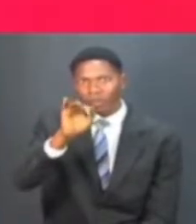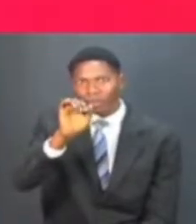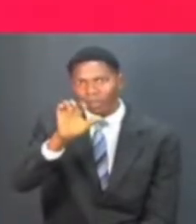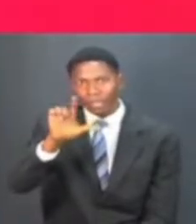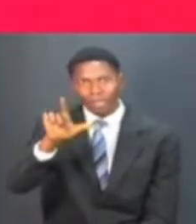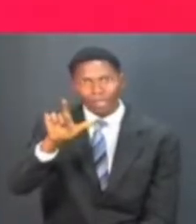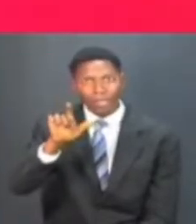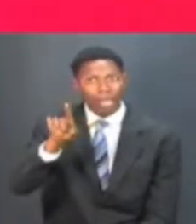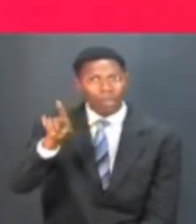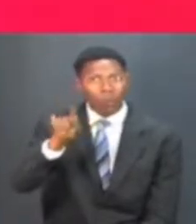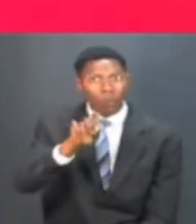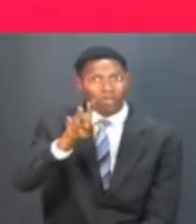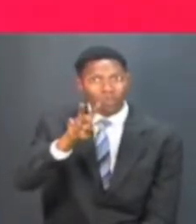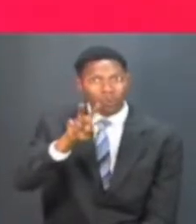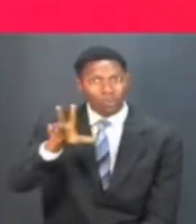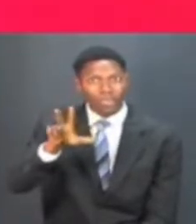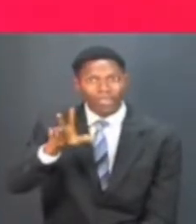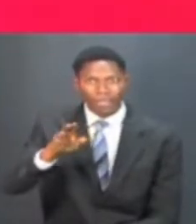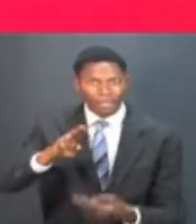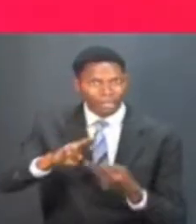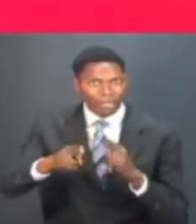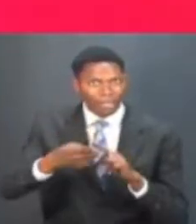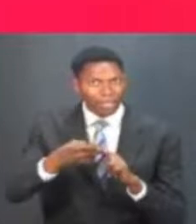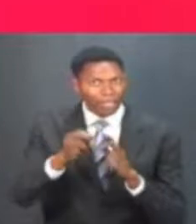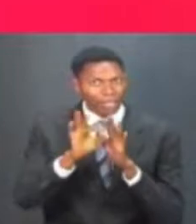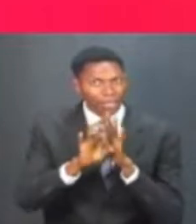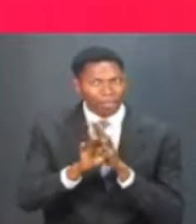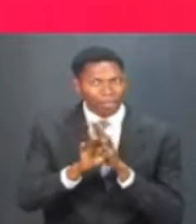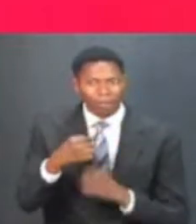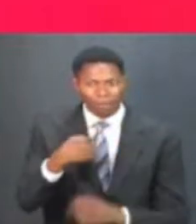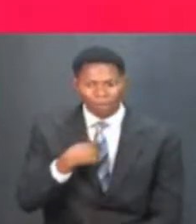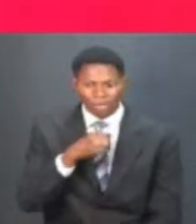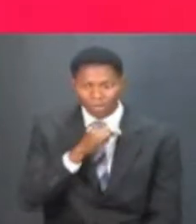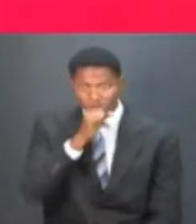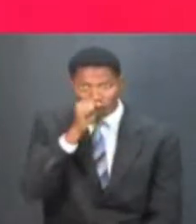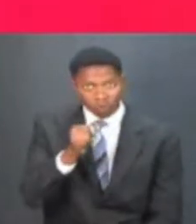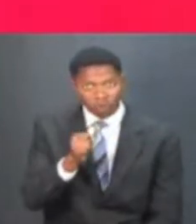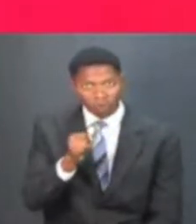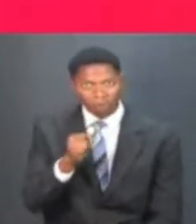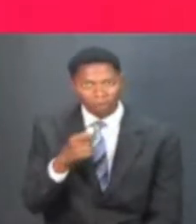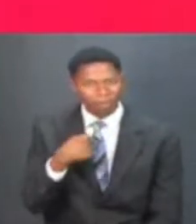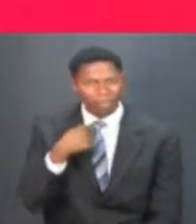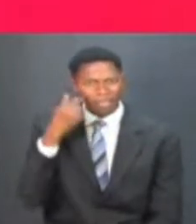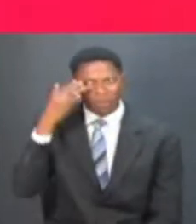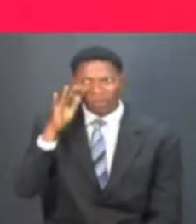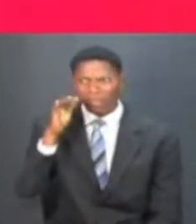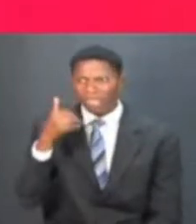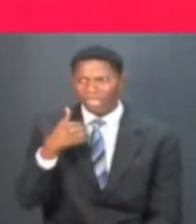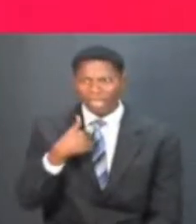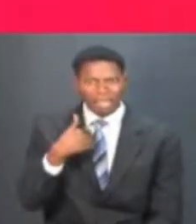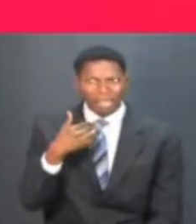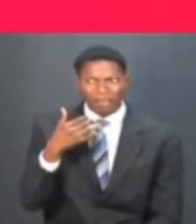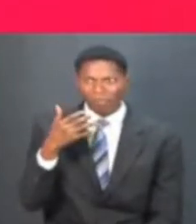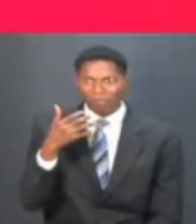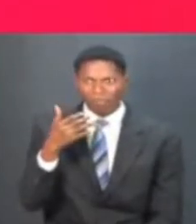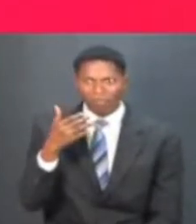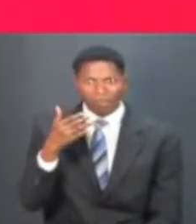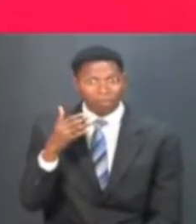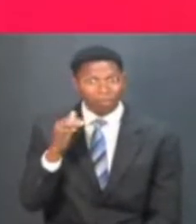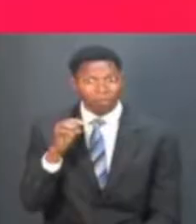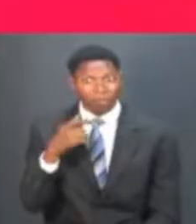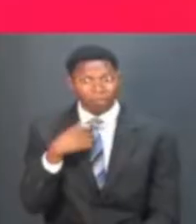123 in number. And I'm sure, I don't know whether there's a spillover, but to my